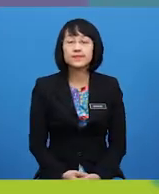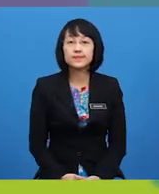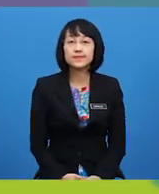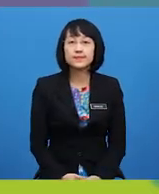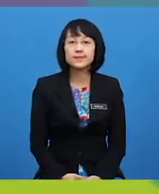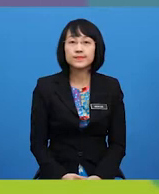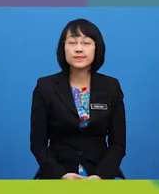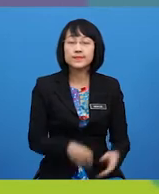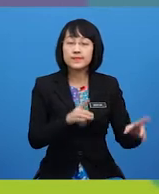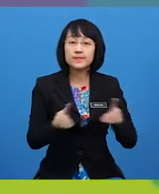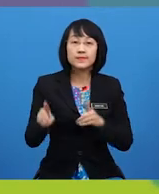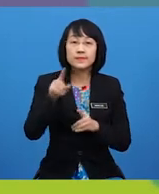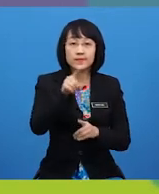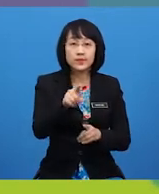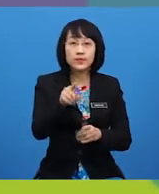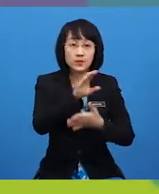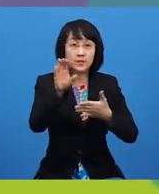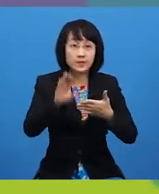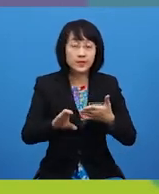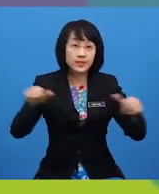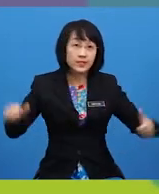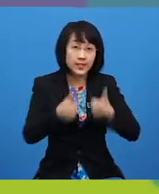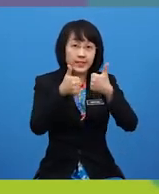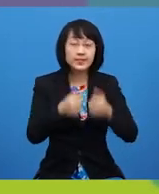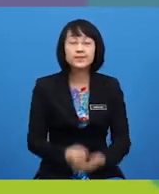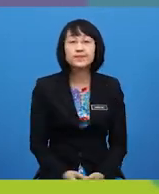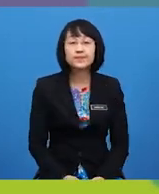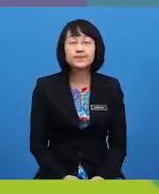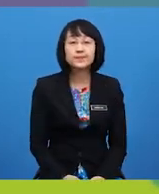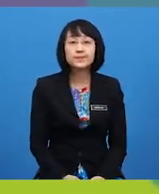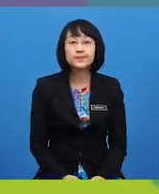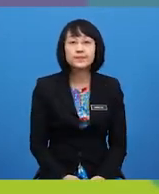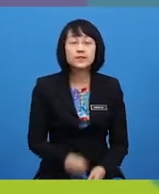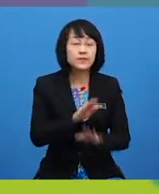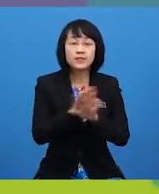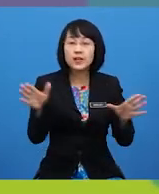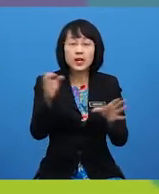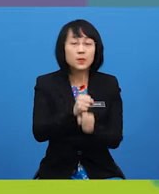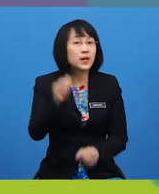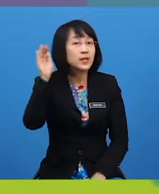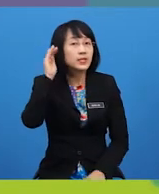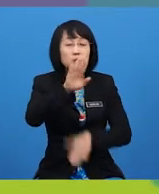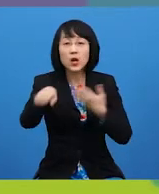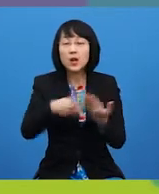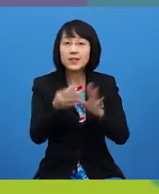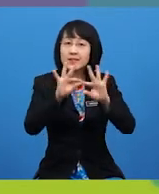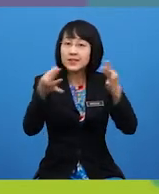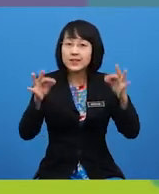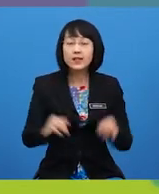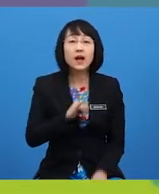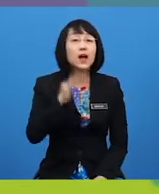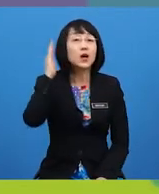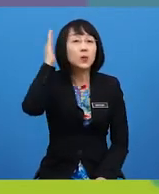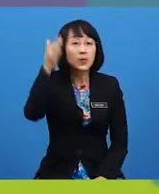Did you manage to complete the challenge? If you didn't manage to listen to all sentences, I